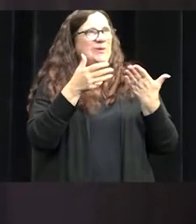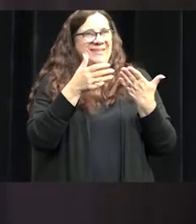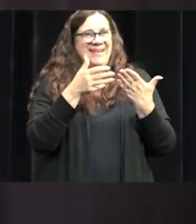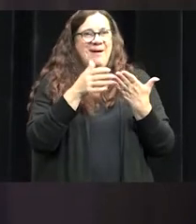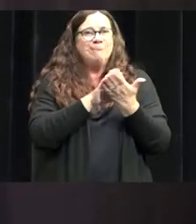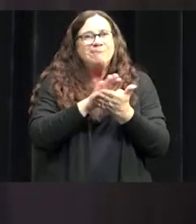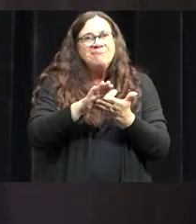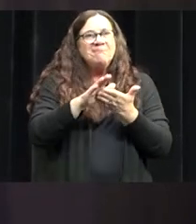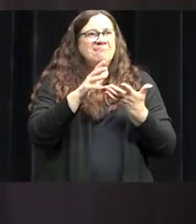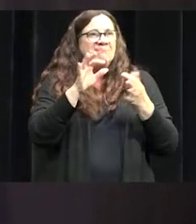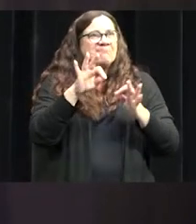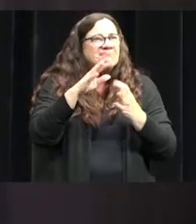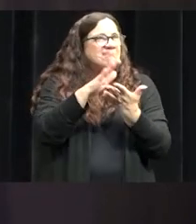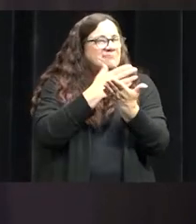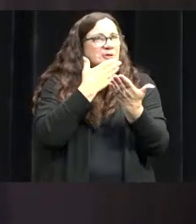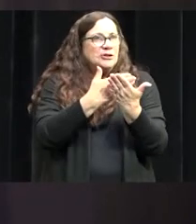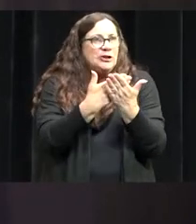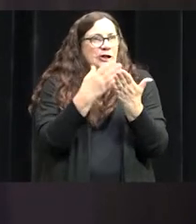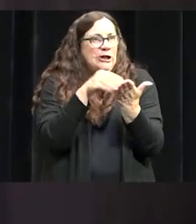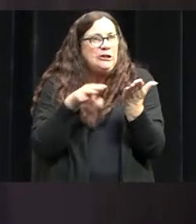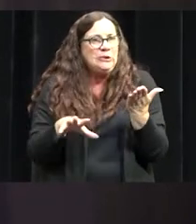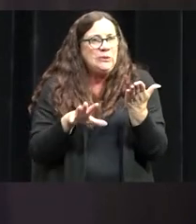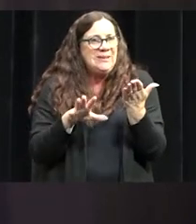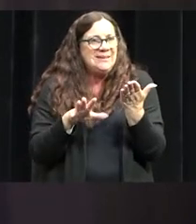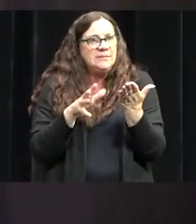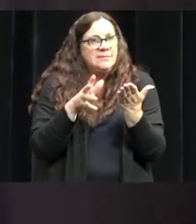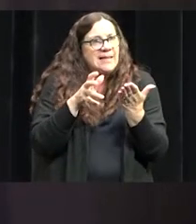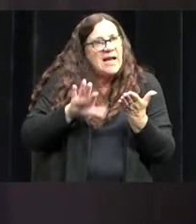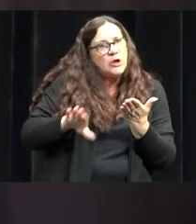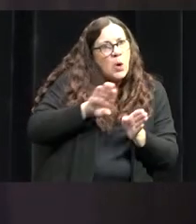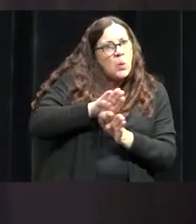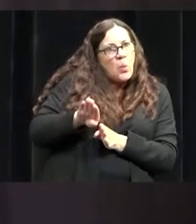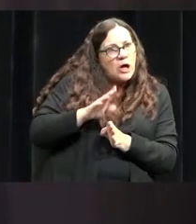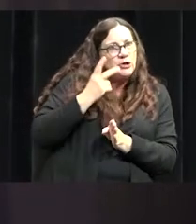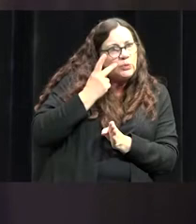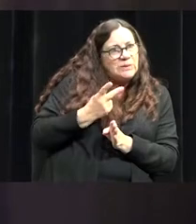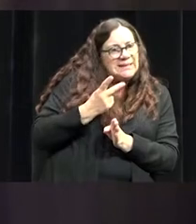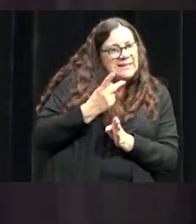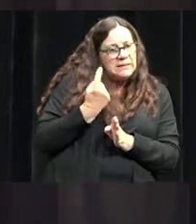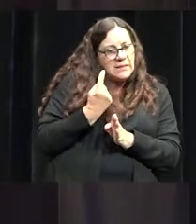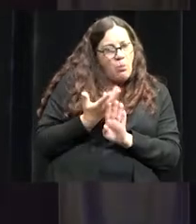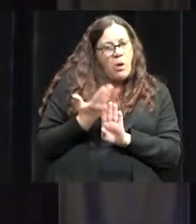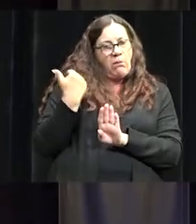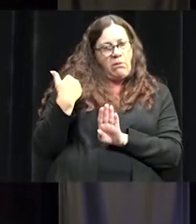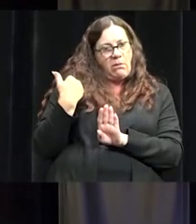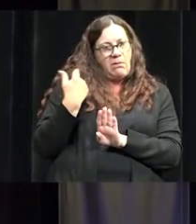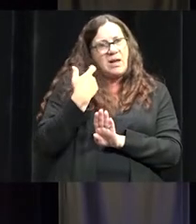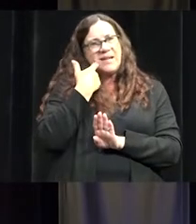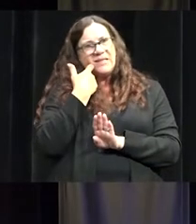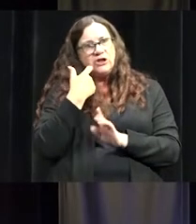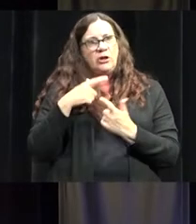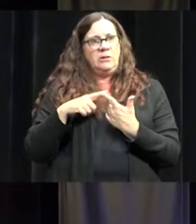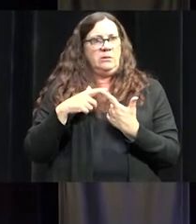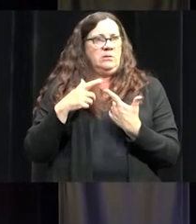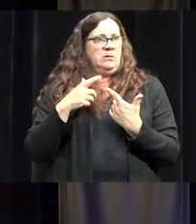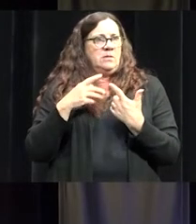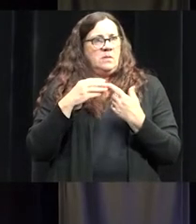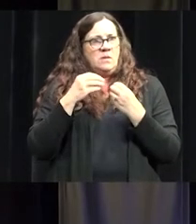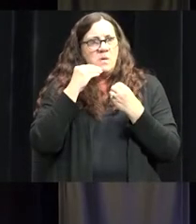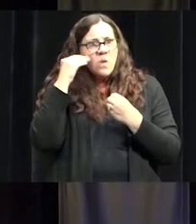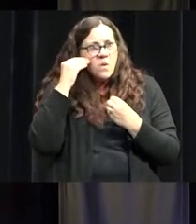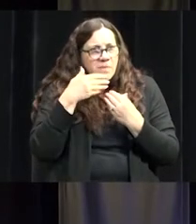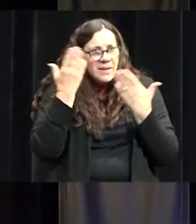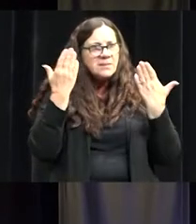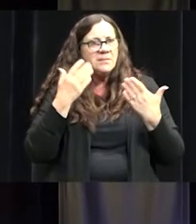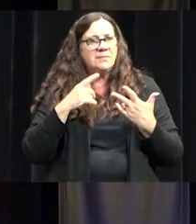homelessness and drug addiction to standing in front of you as valedictorian today to not share